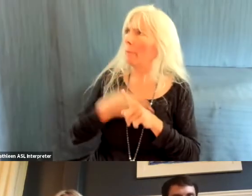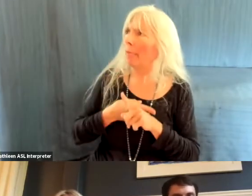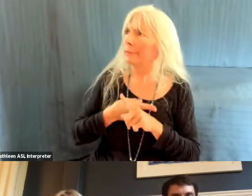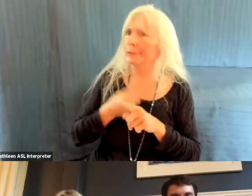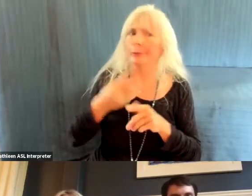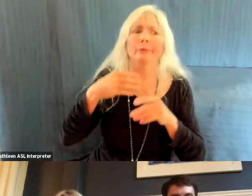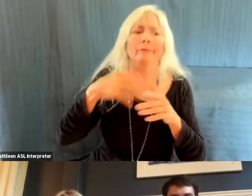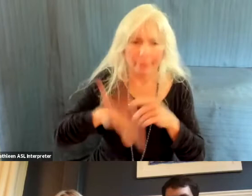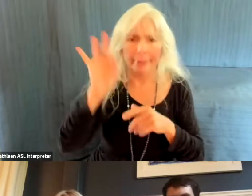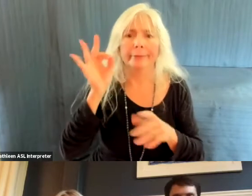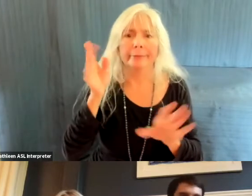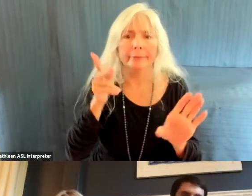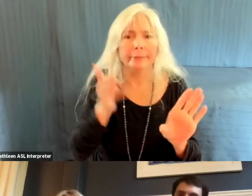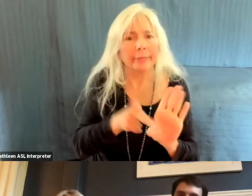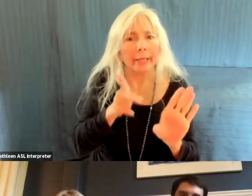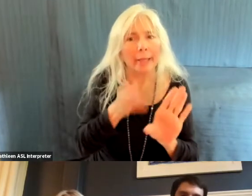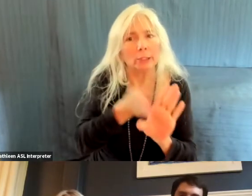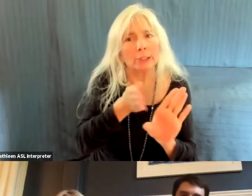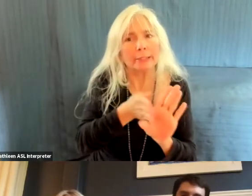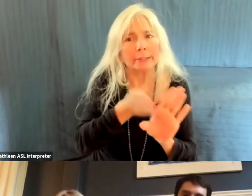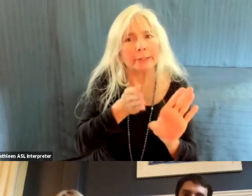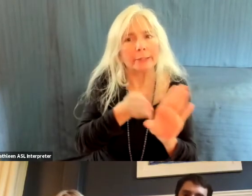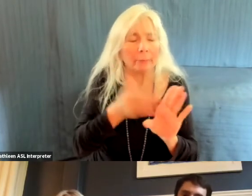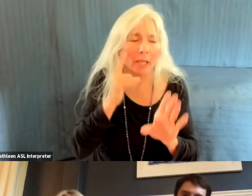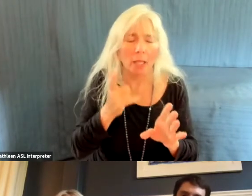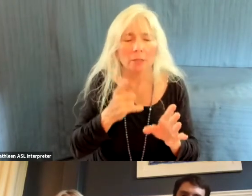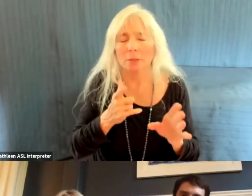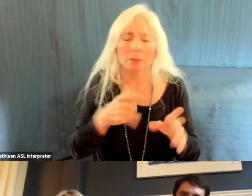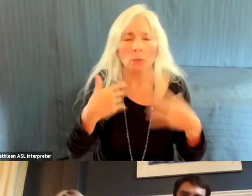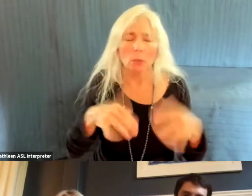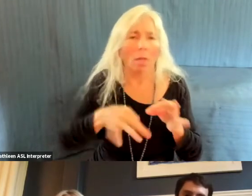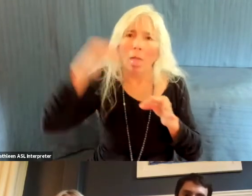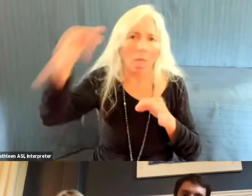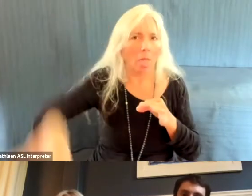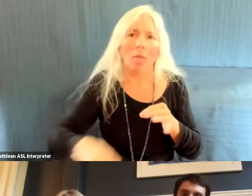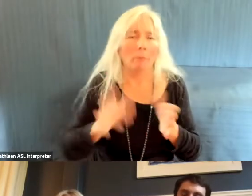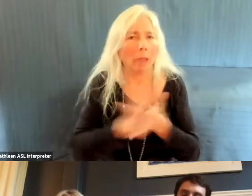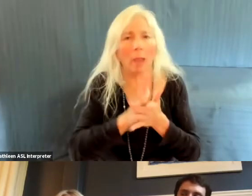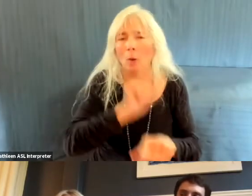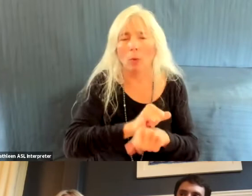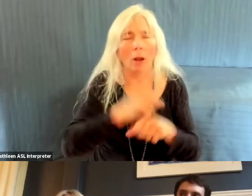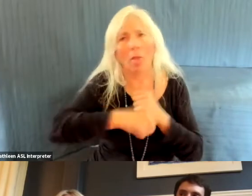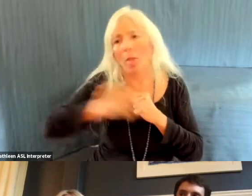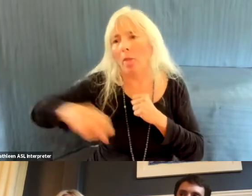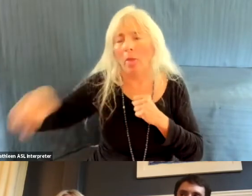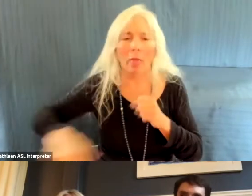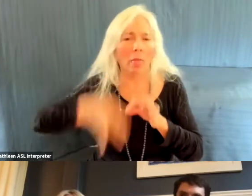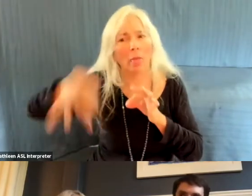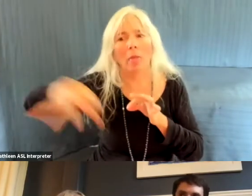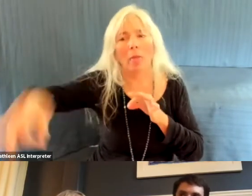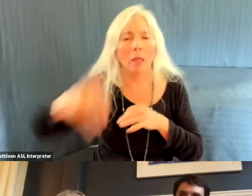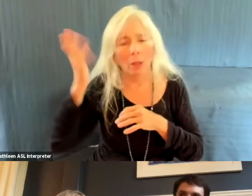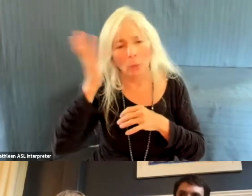see a psychiatrist, because we, you know, filled out so much endless paperwork and the wait was just forever. But someone from the